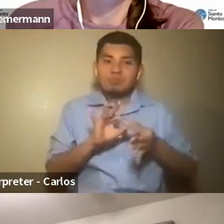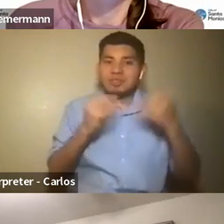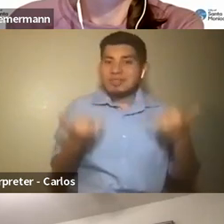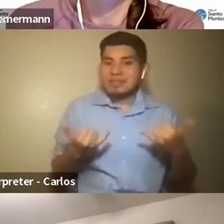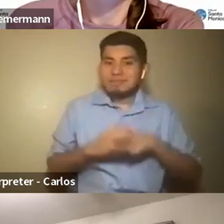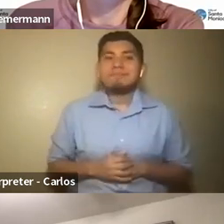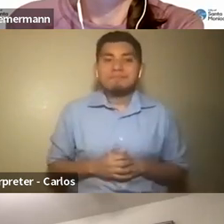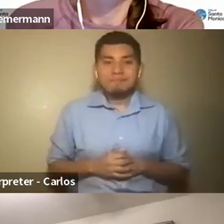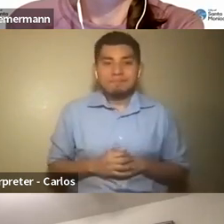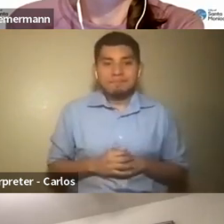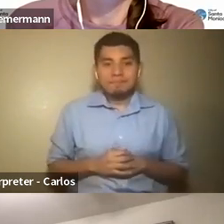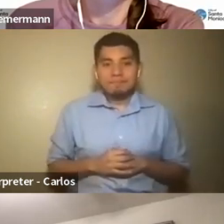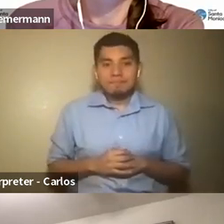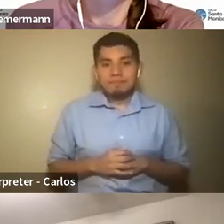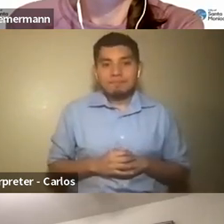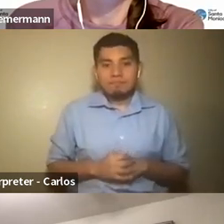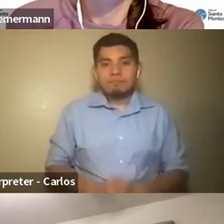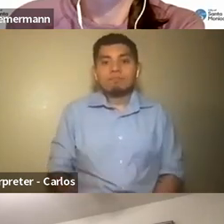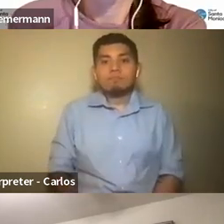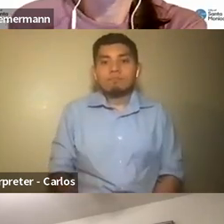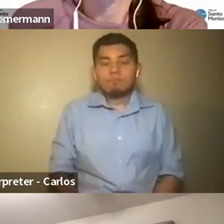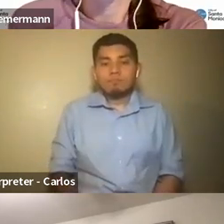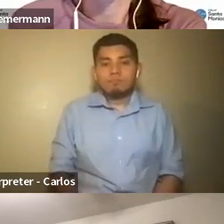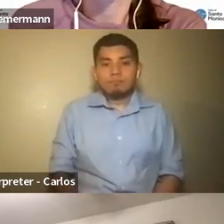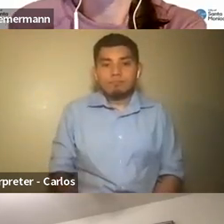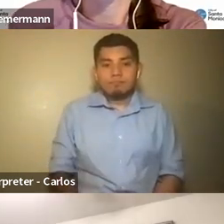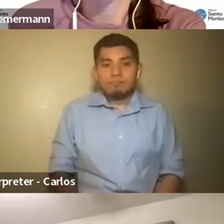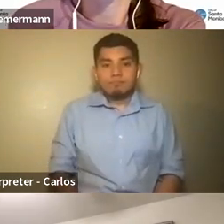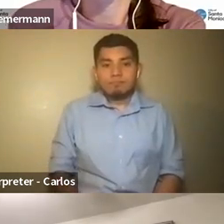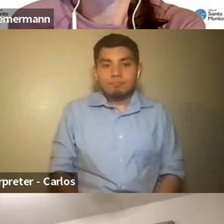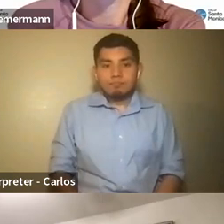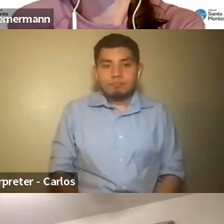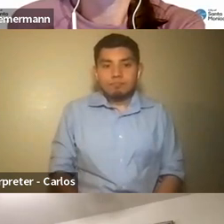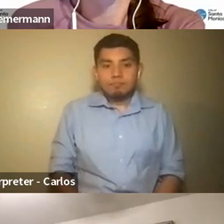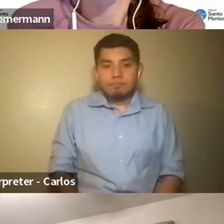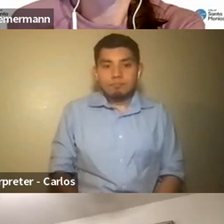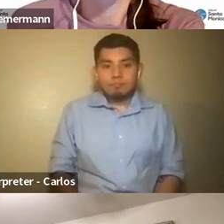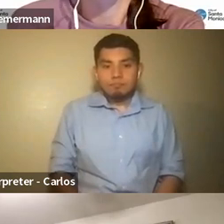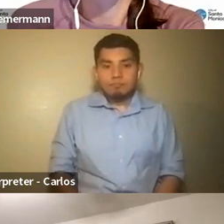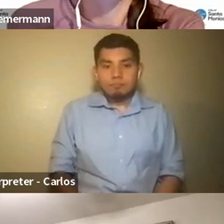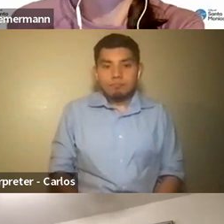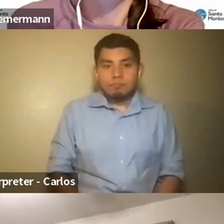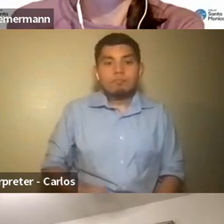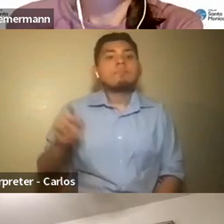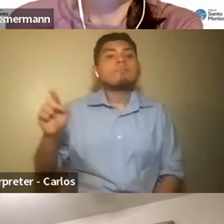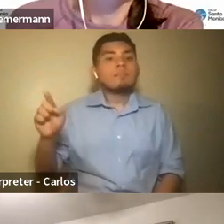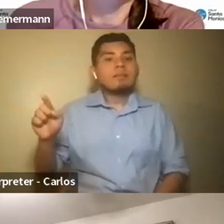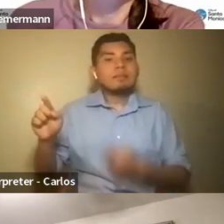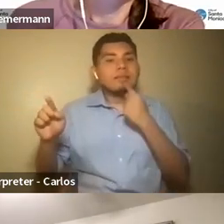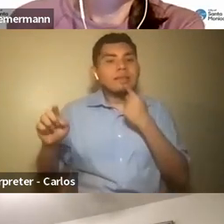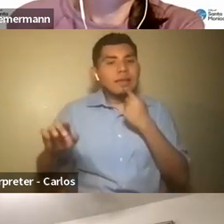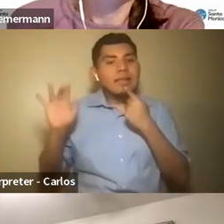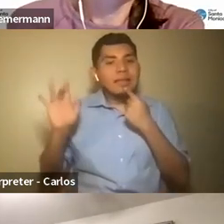escoger el idioma español para la interpretación, so por favor. I just clicked on English. And everyone else,